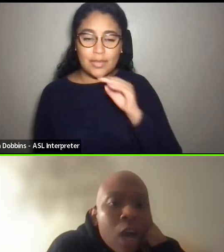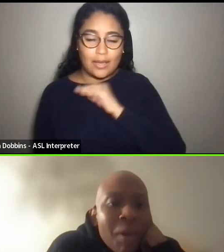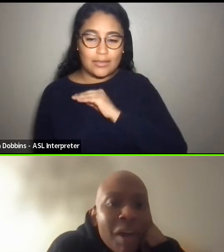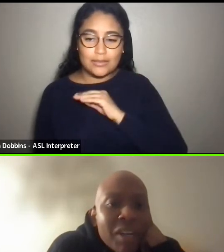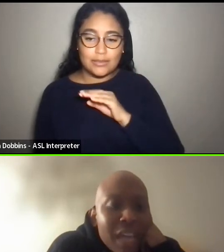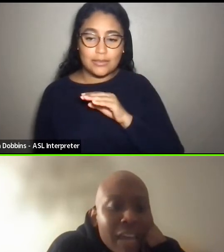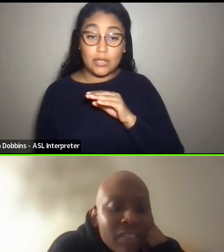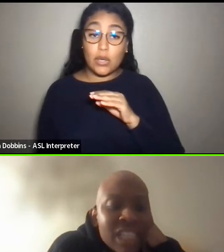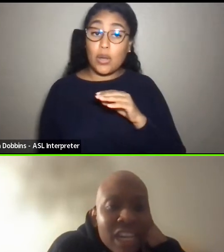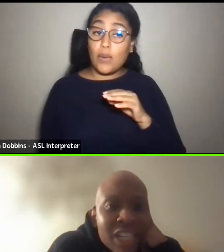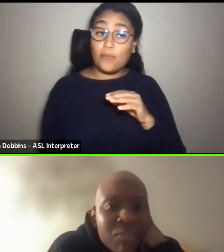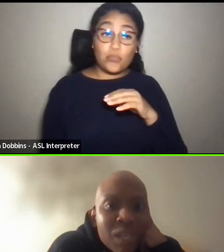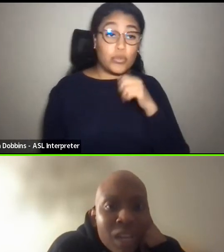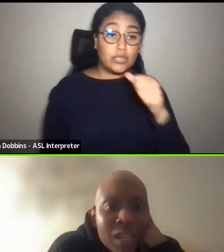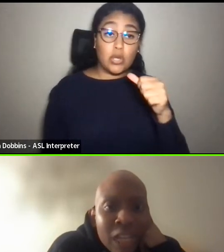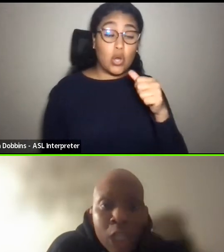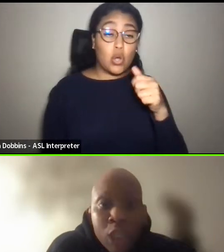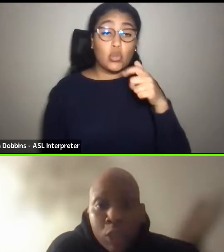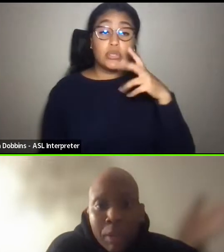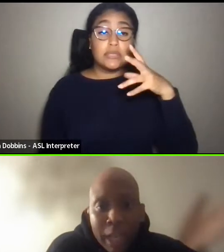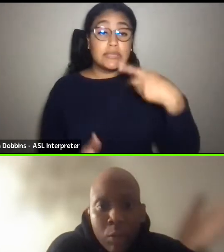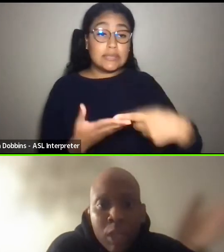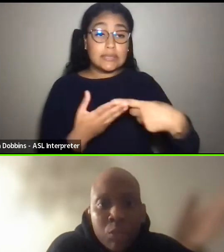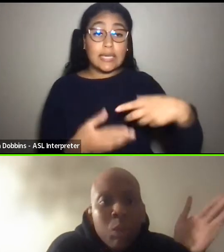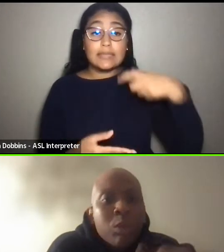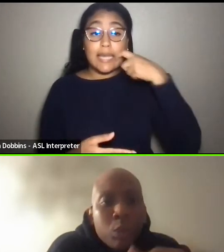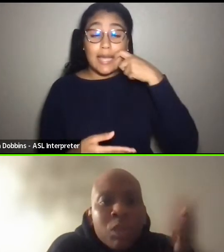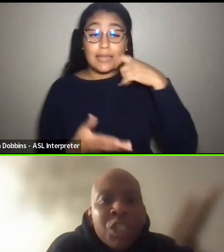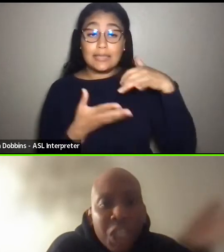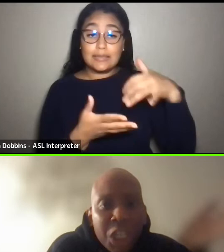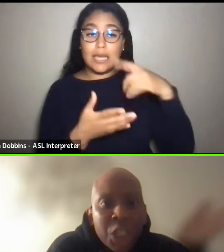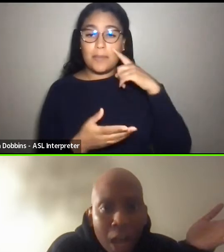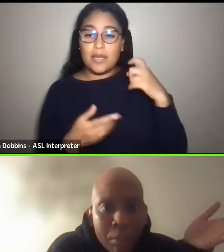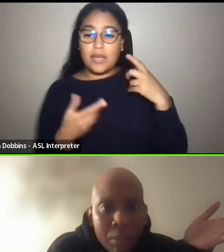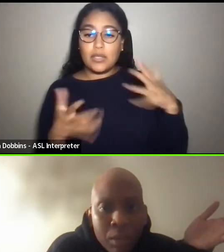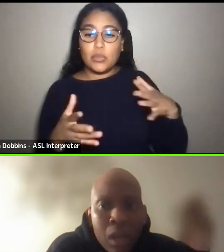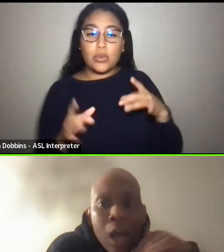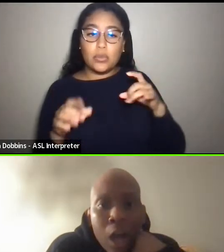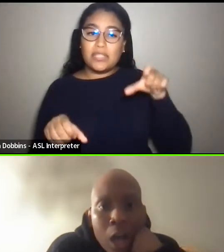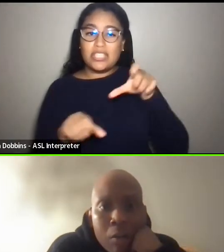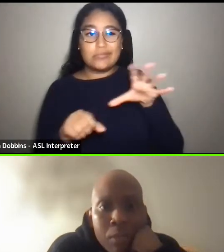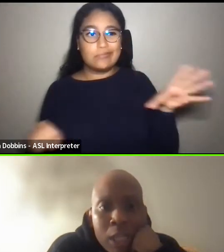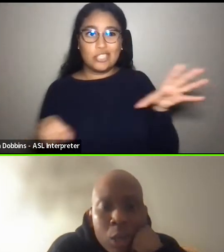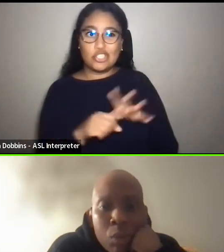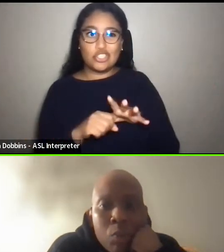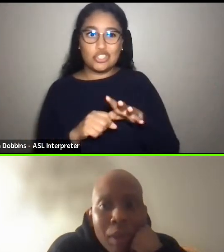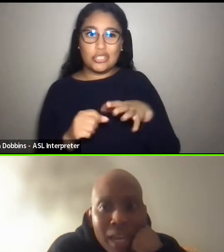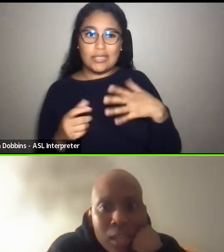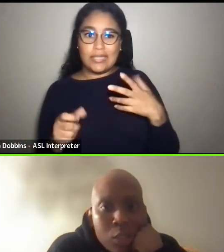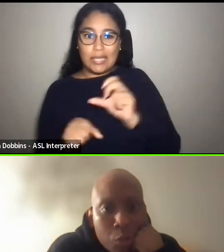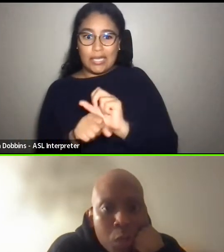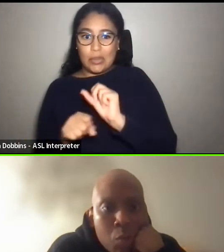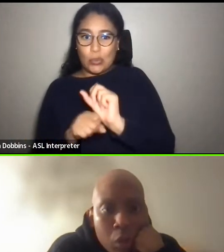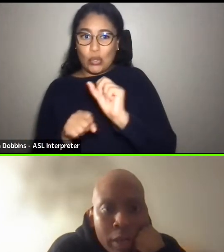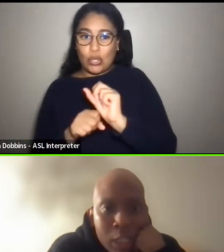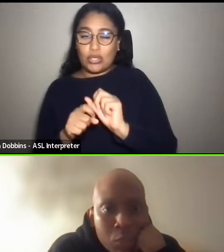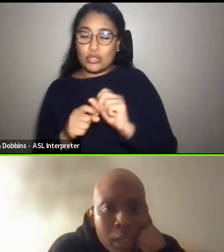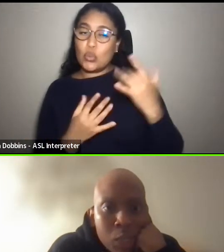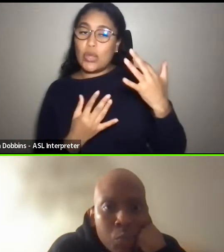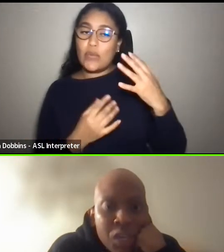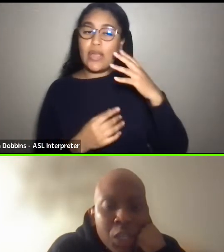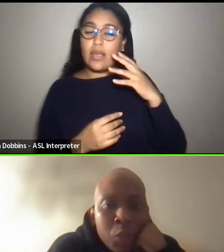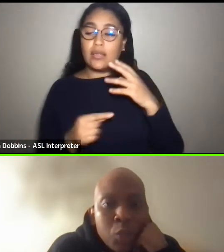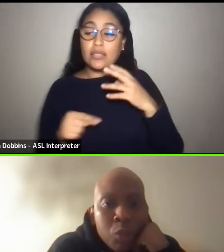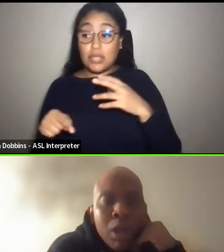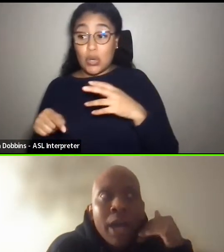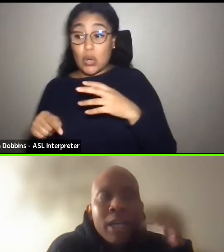We don't talk about it in ethnic studies because, and excuse my language, we would do a shitty job. And so we wait to do it in world history